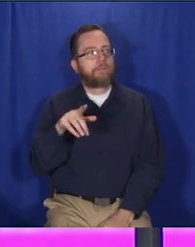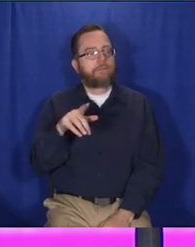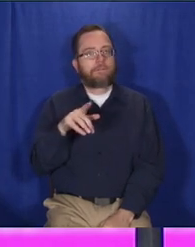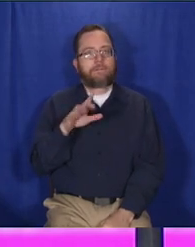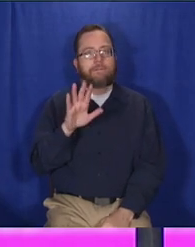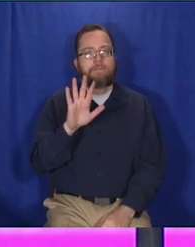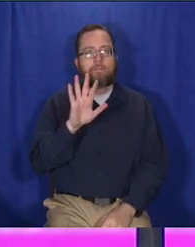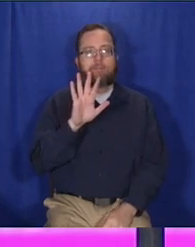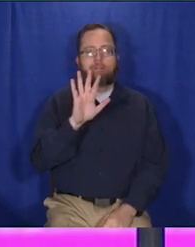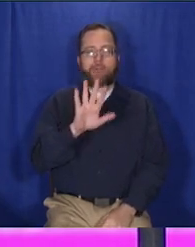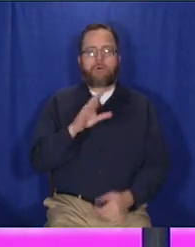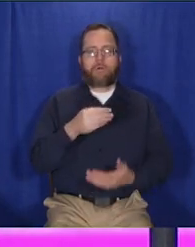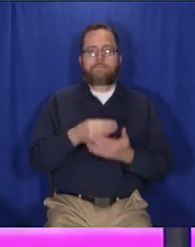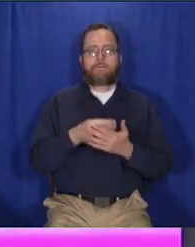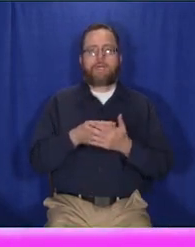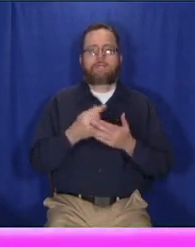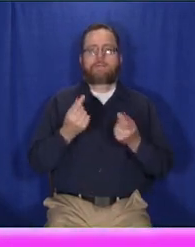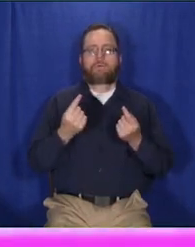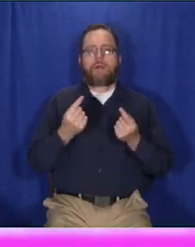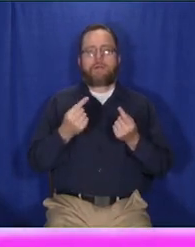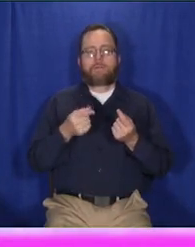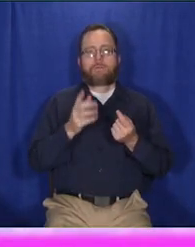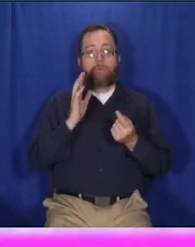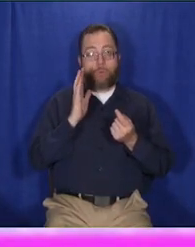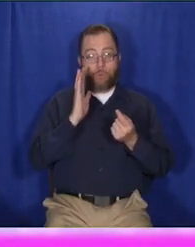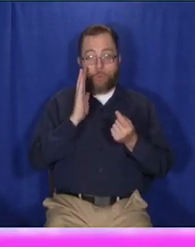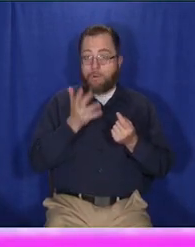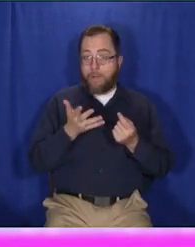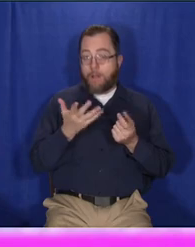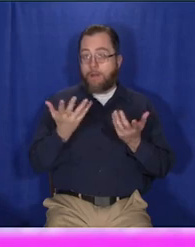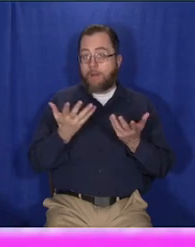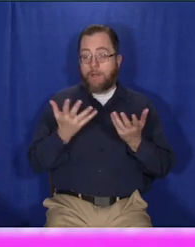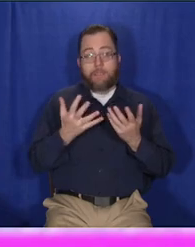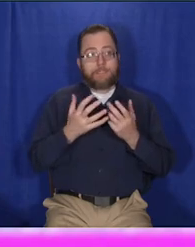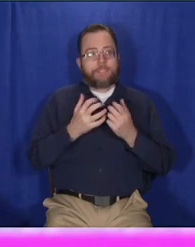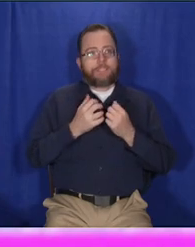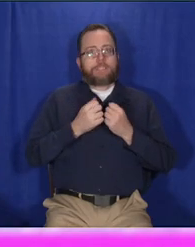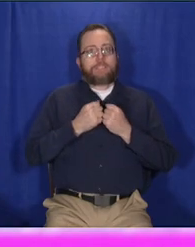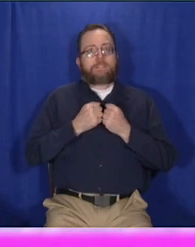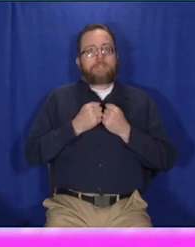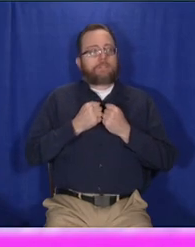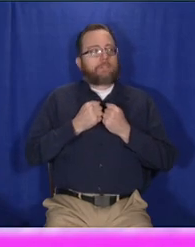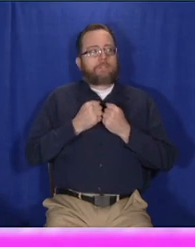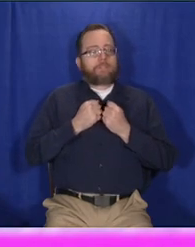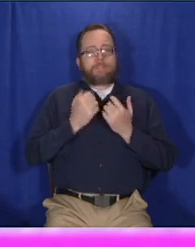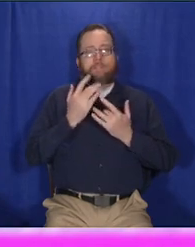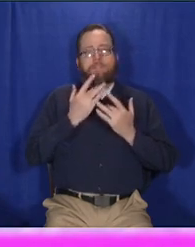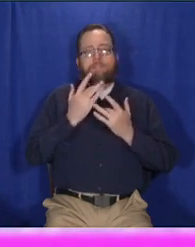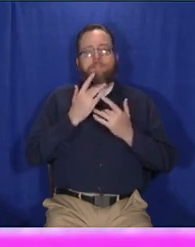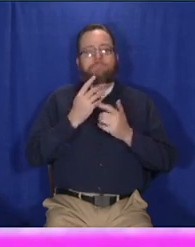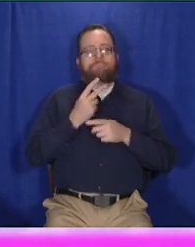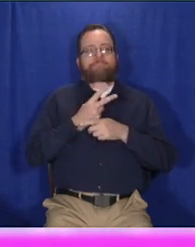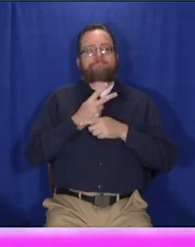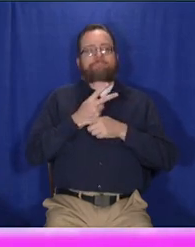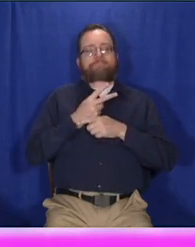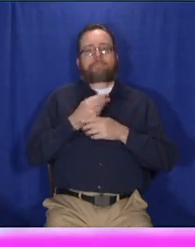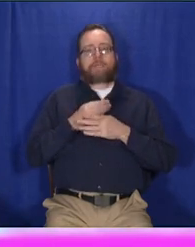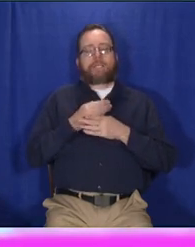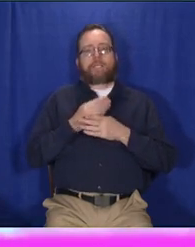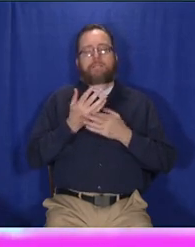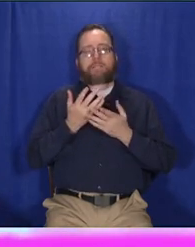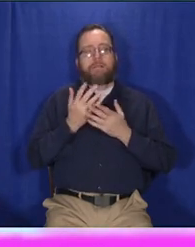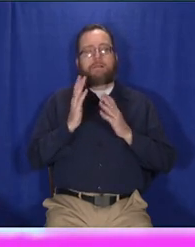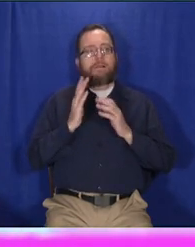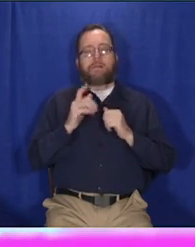Like, our hearts tend to reveal, our money reveals what's in our hearts, but our hearts also